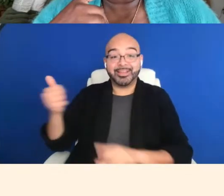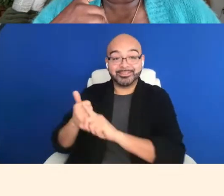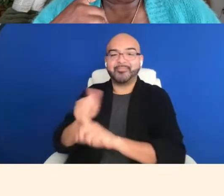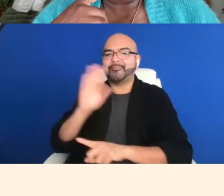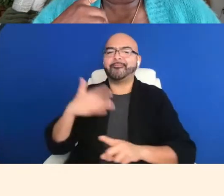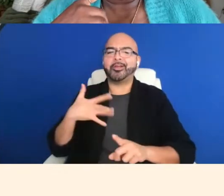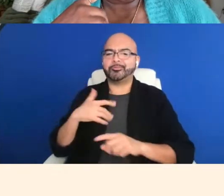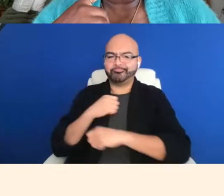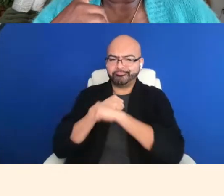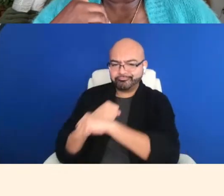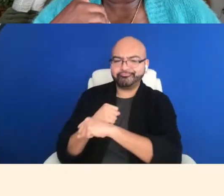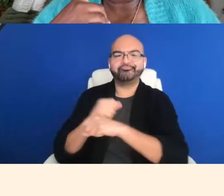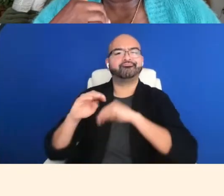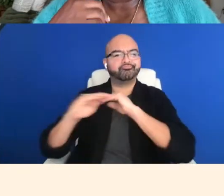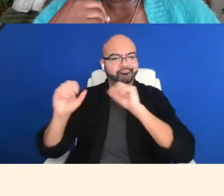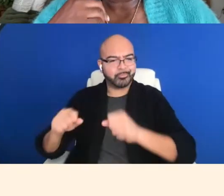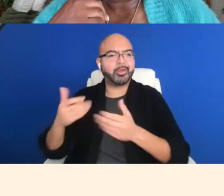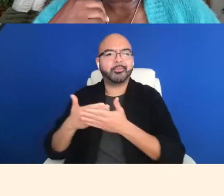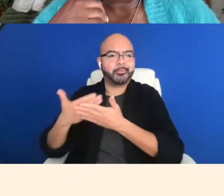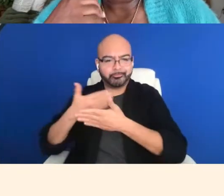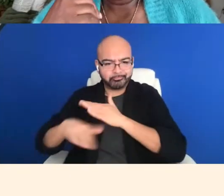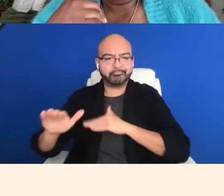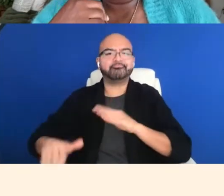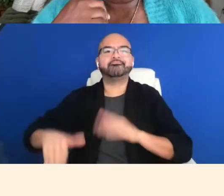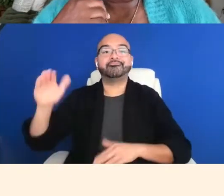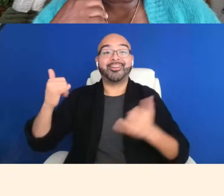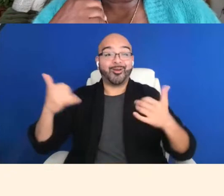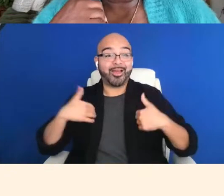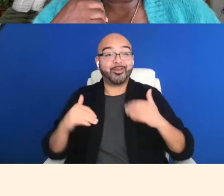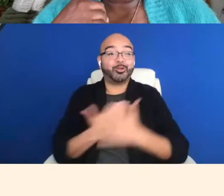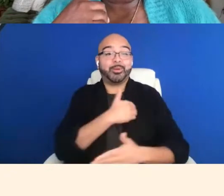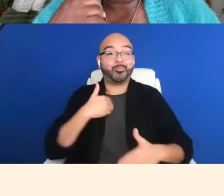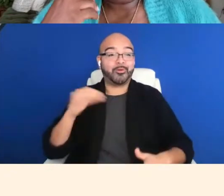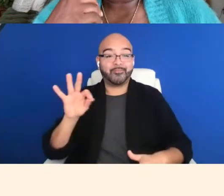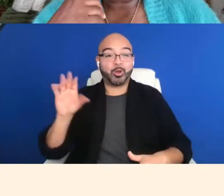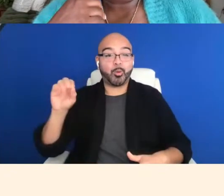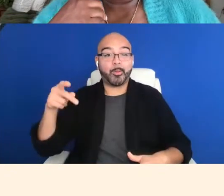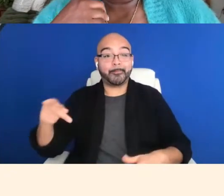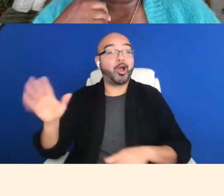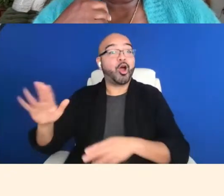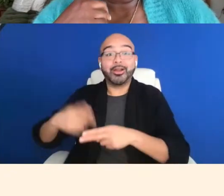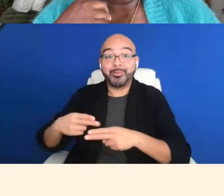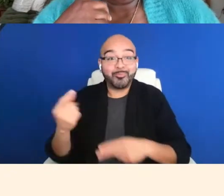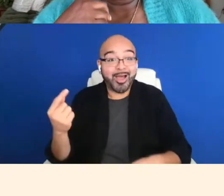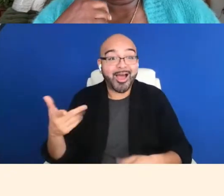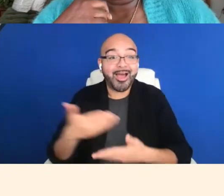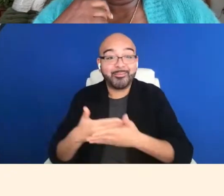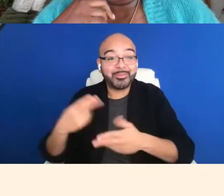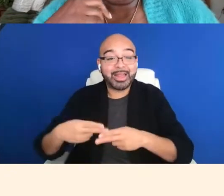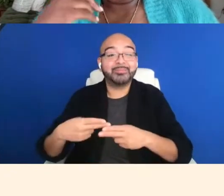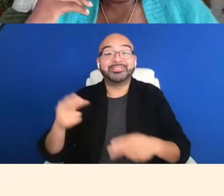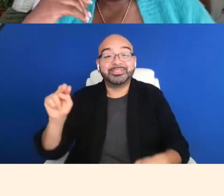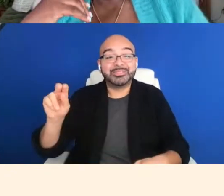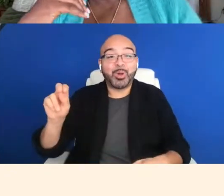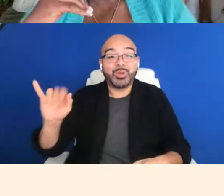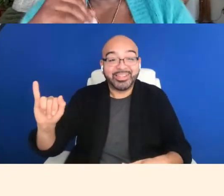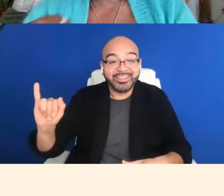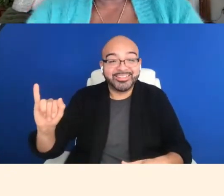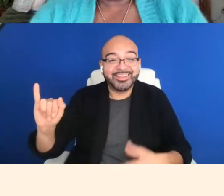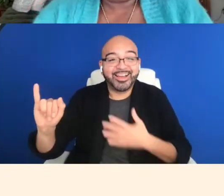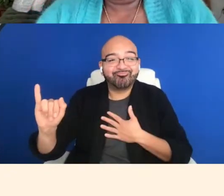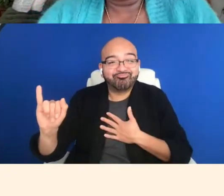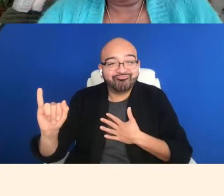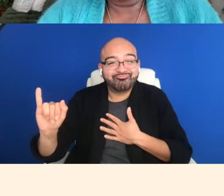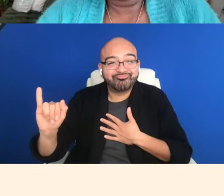enough to bring a child into the world. And now we have a new member of the co-op. And guess what her name is? Her name is Noni. That